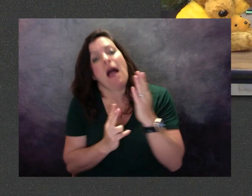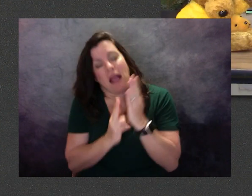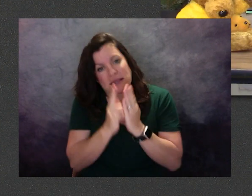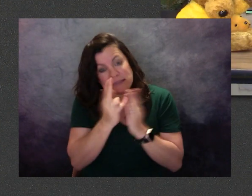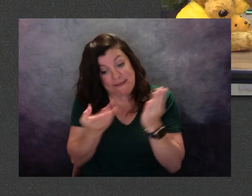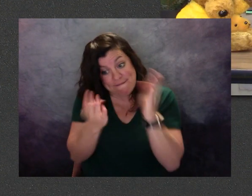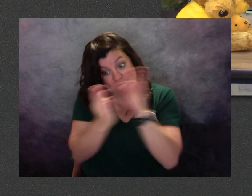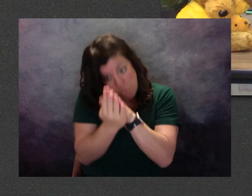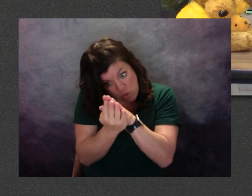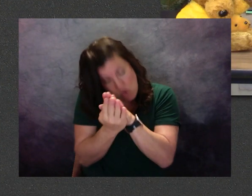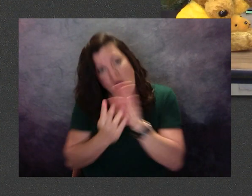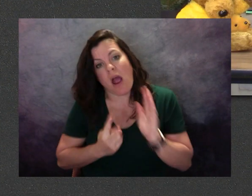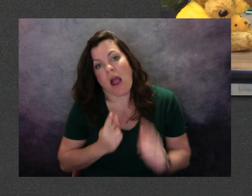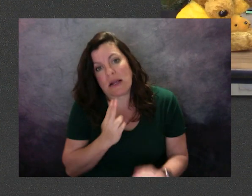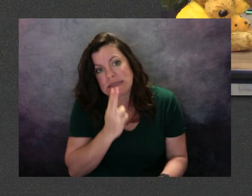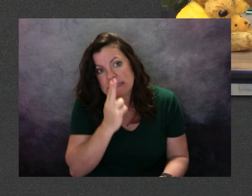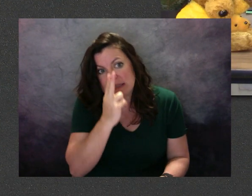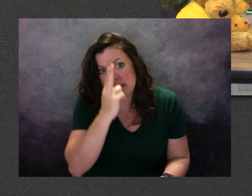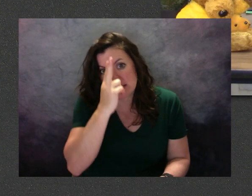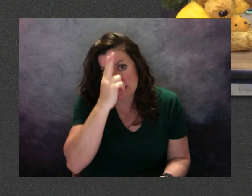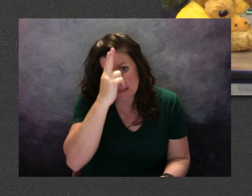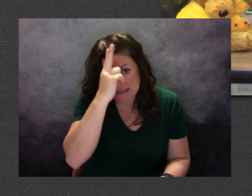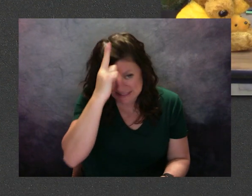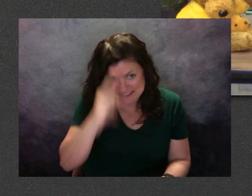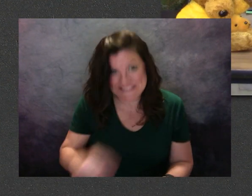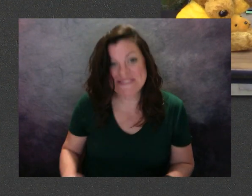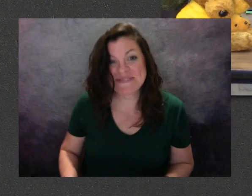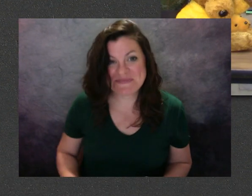so that you should have